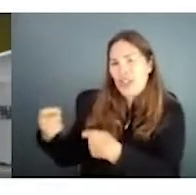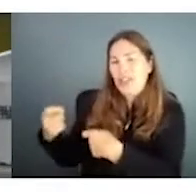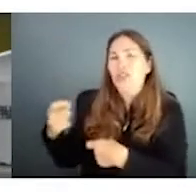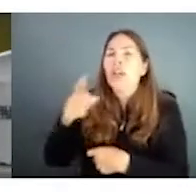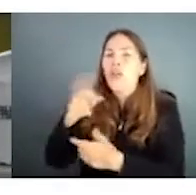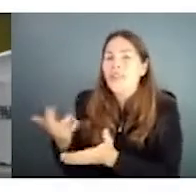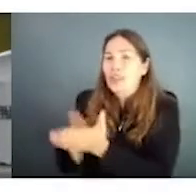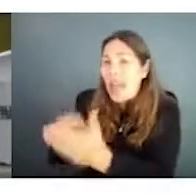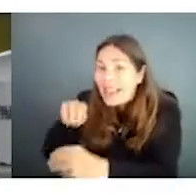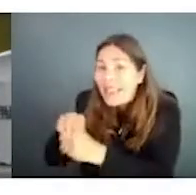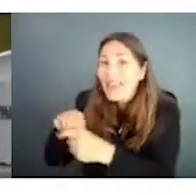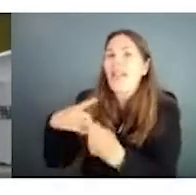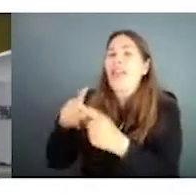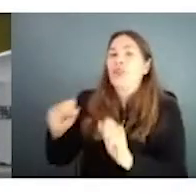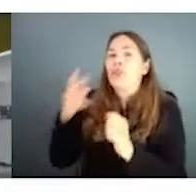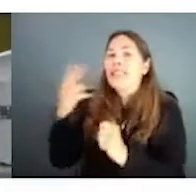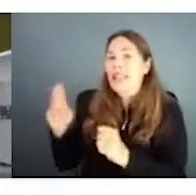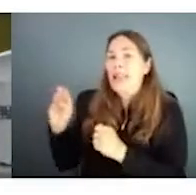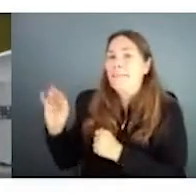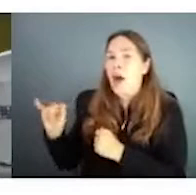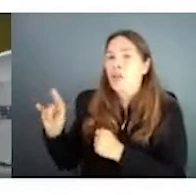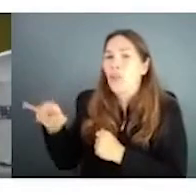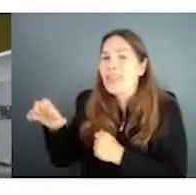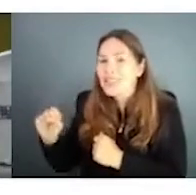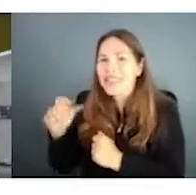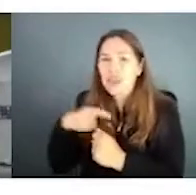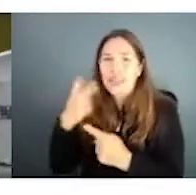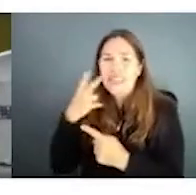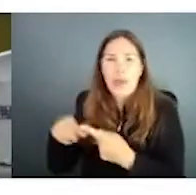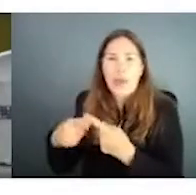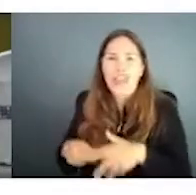but then you'll be able to see the modules as this all started, right?